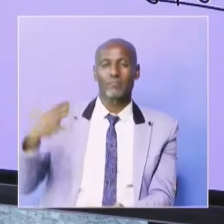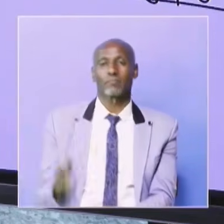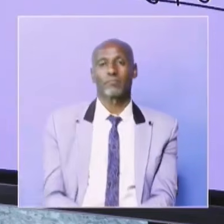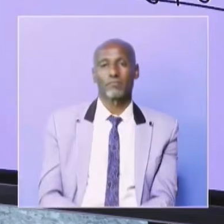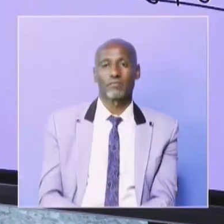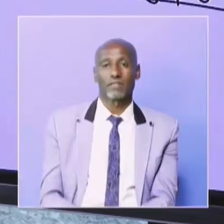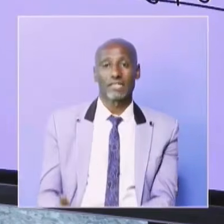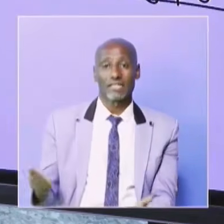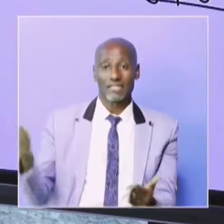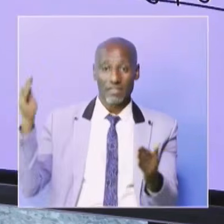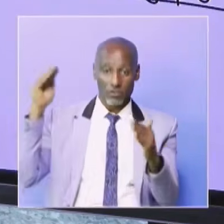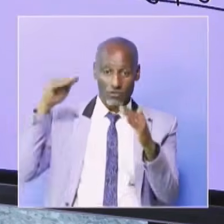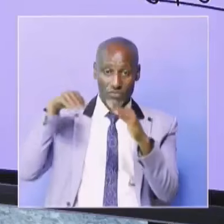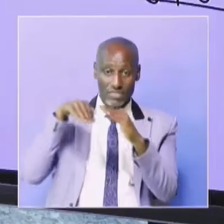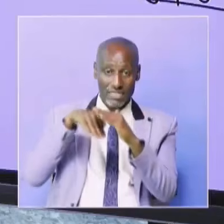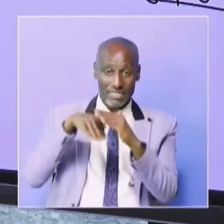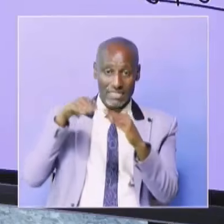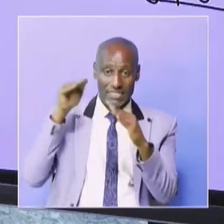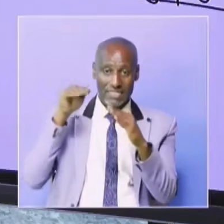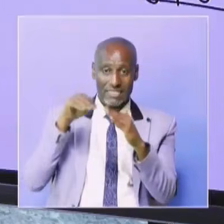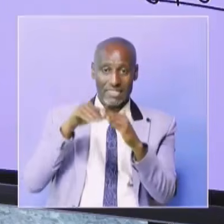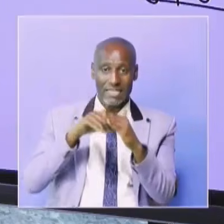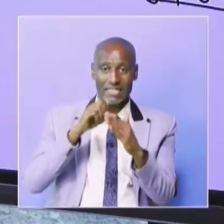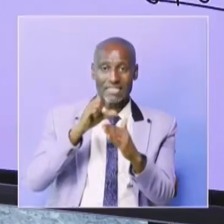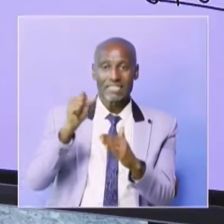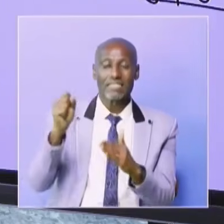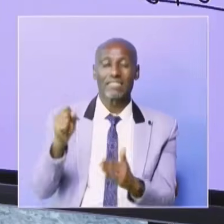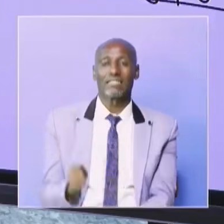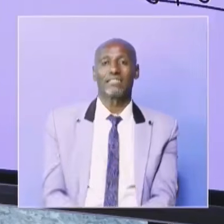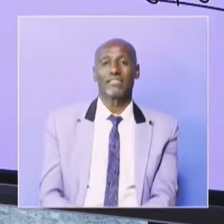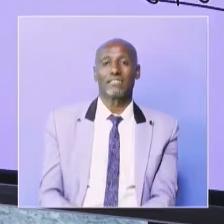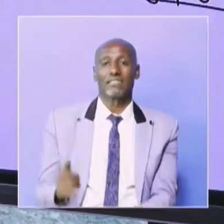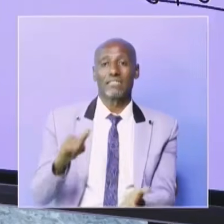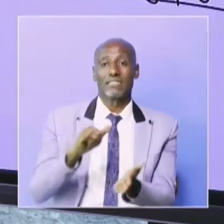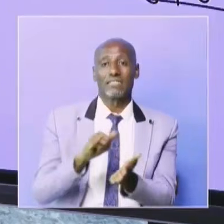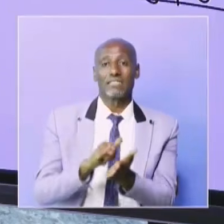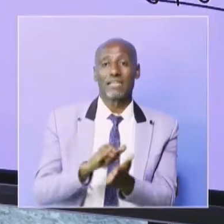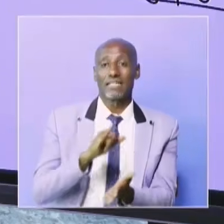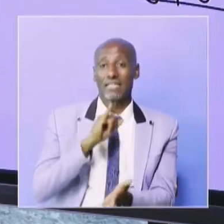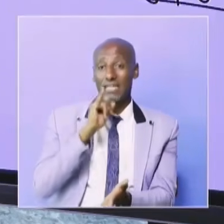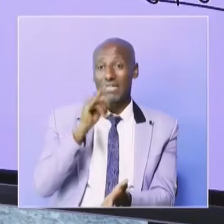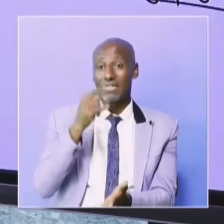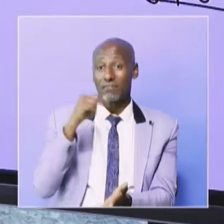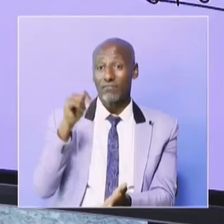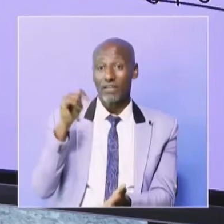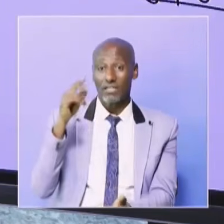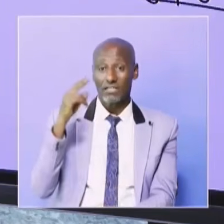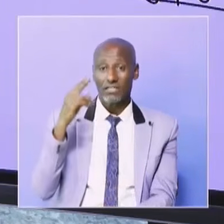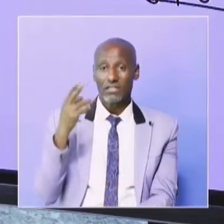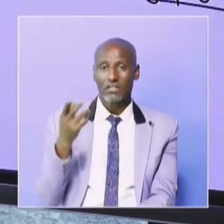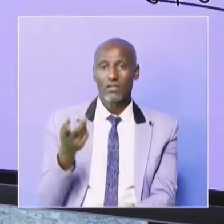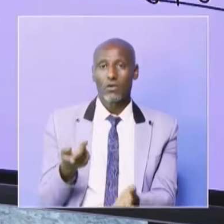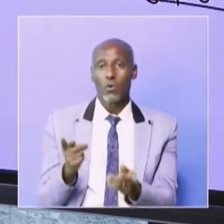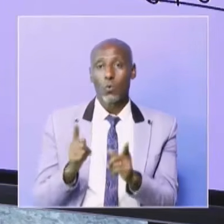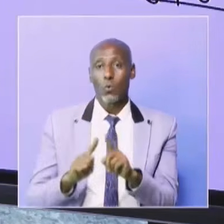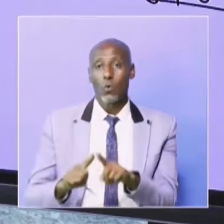instead of set, we say what? Sets. That is the first purpose of simple present for general